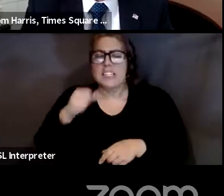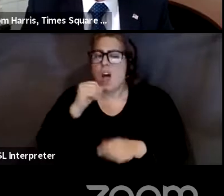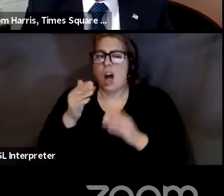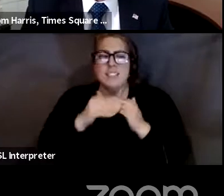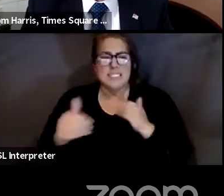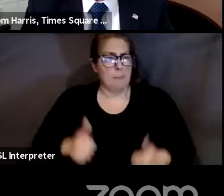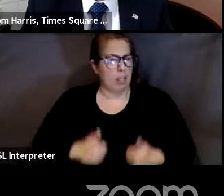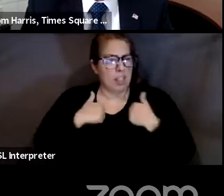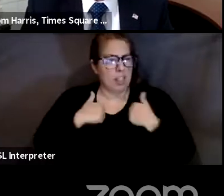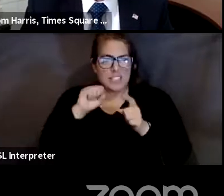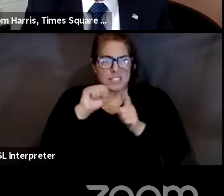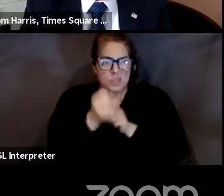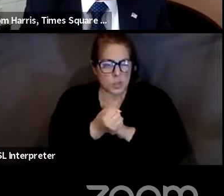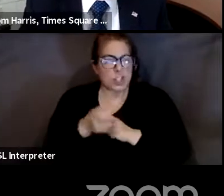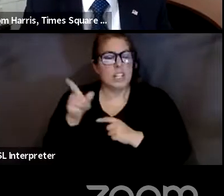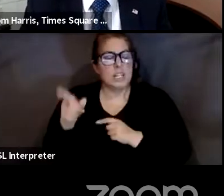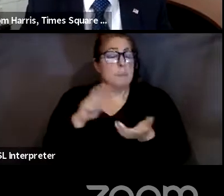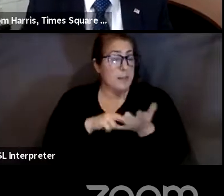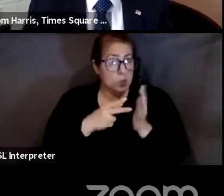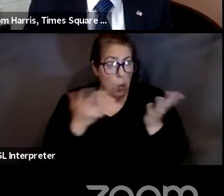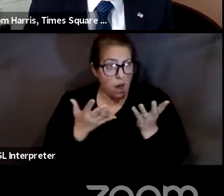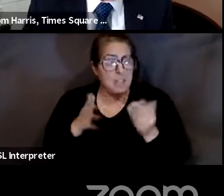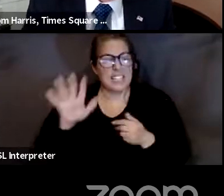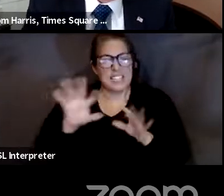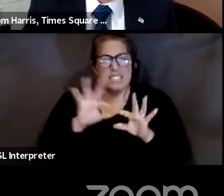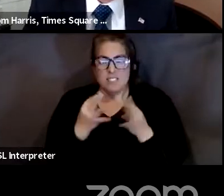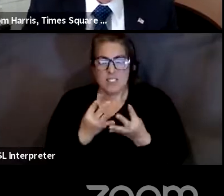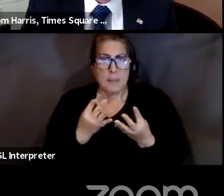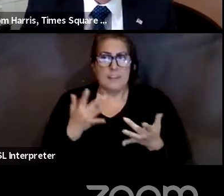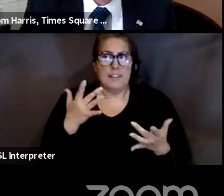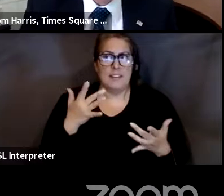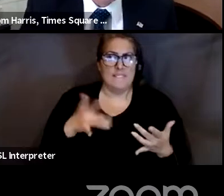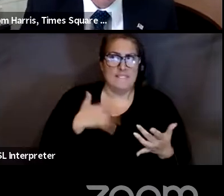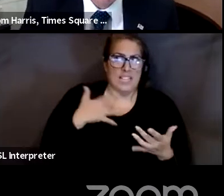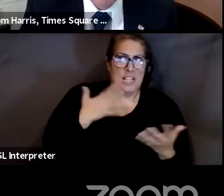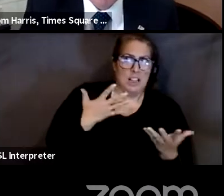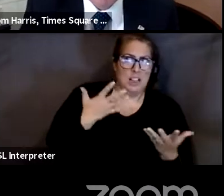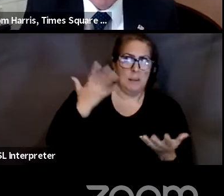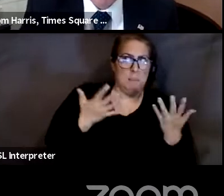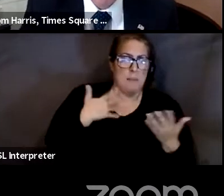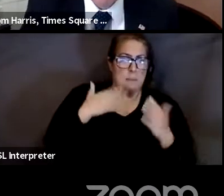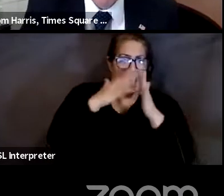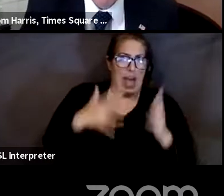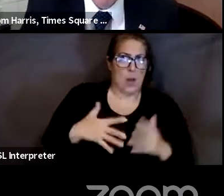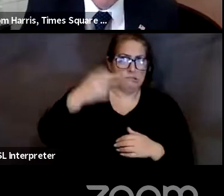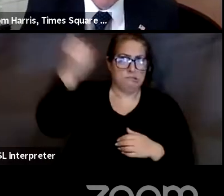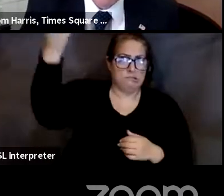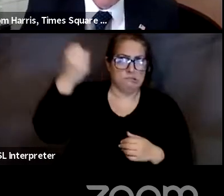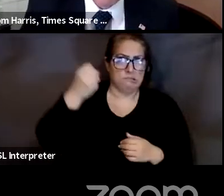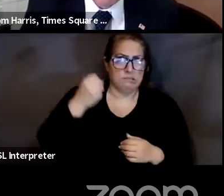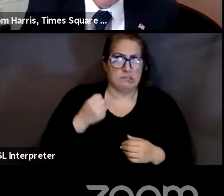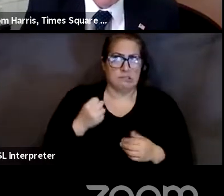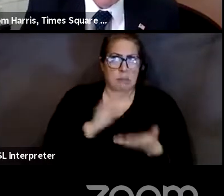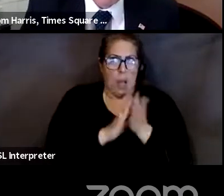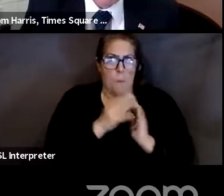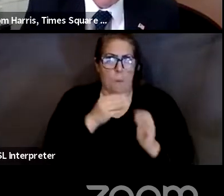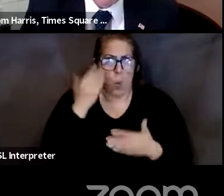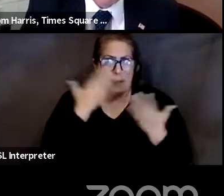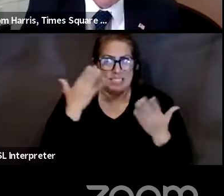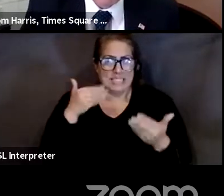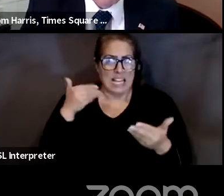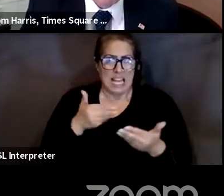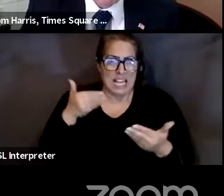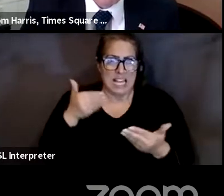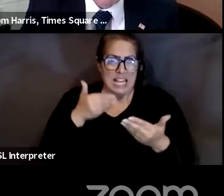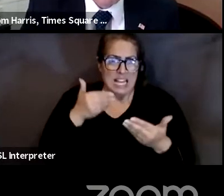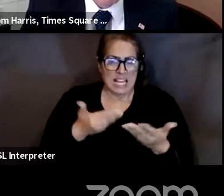where his family felt like they were in danger of being evicted and thrown out onto the street. He's talked